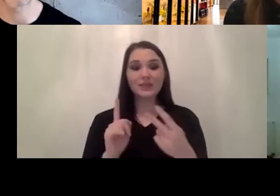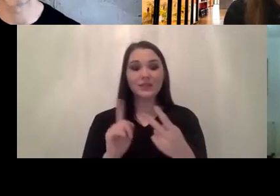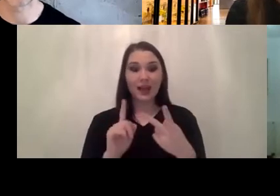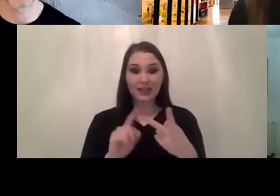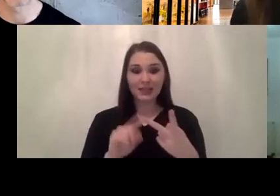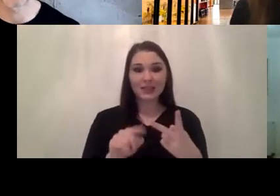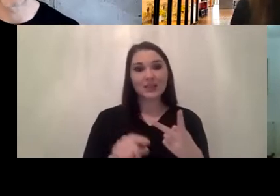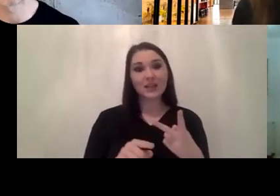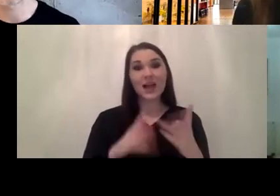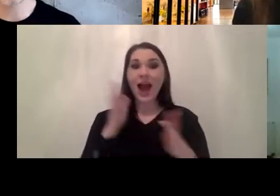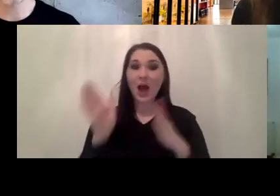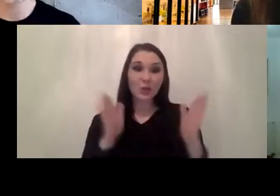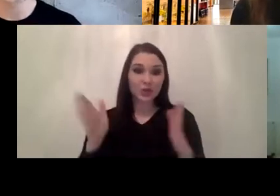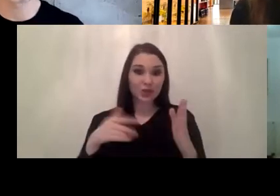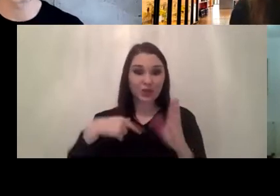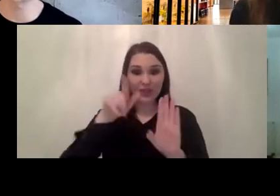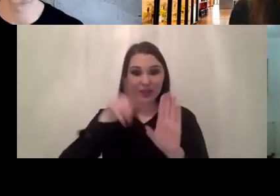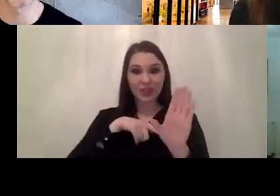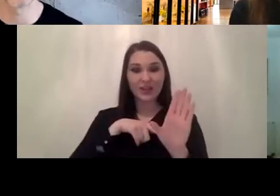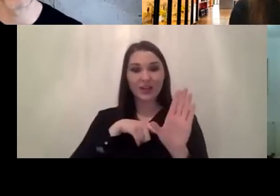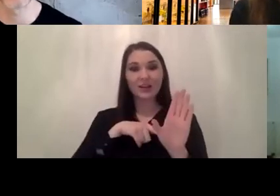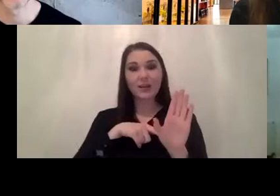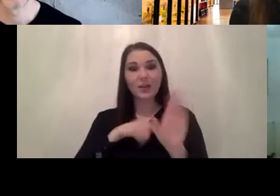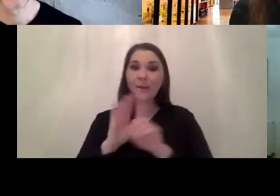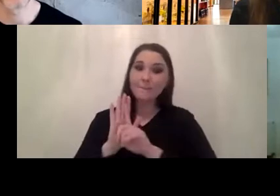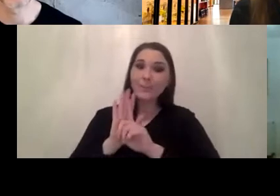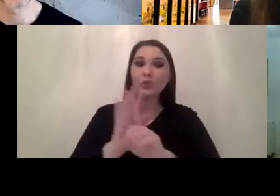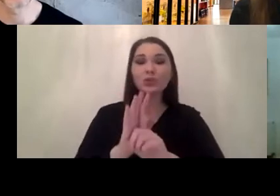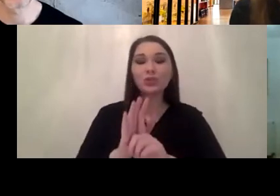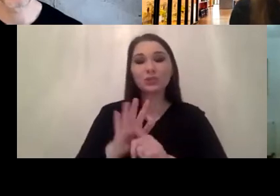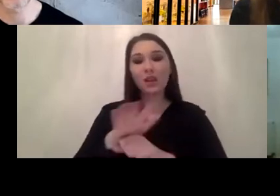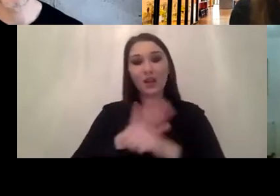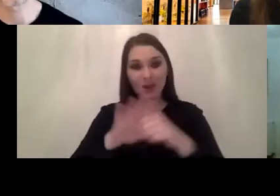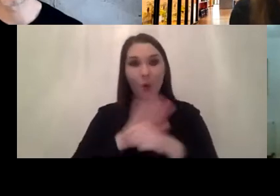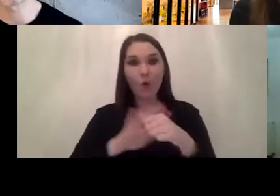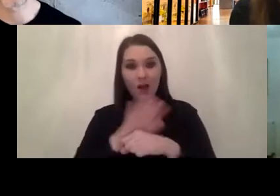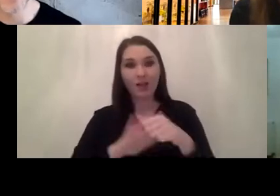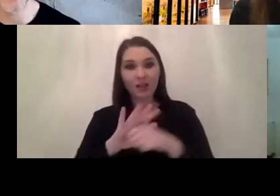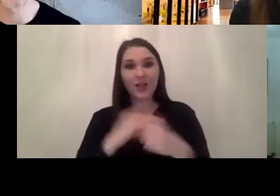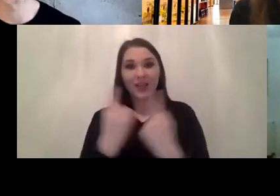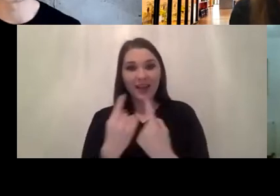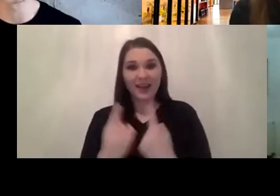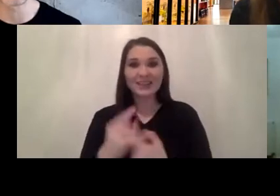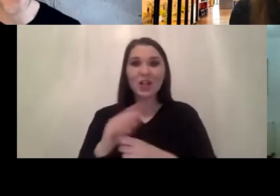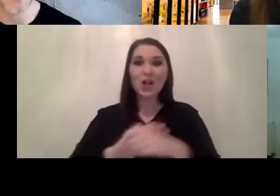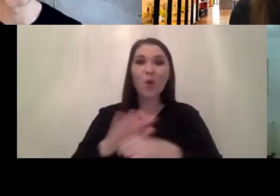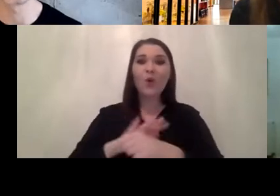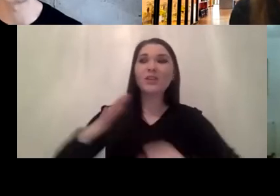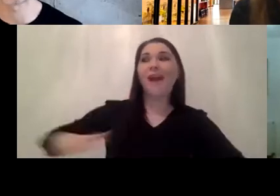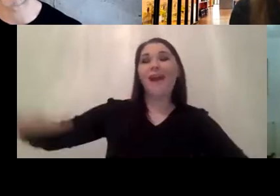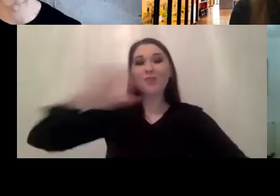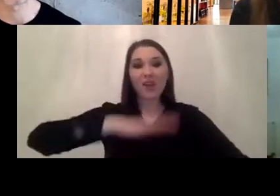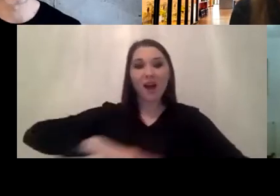evaluate what was important in this year, there's going to be a push to local. So, you know, things that are in their local areas, that people around them,